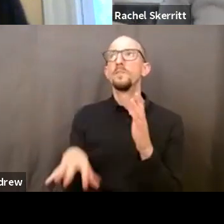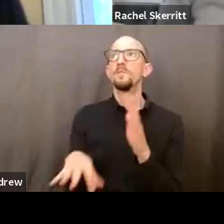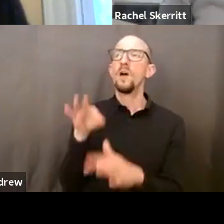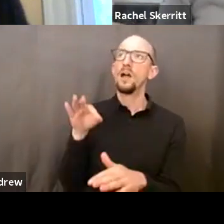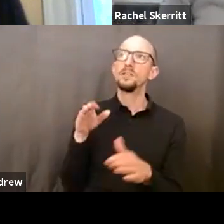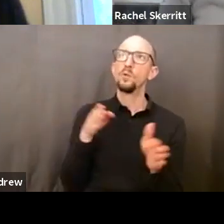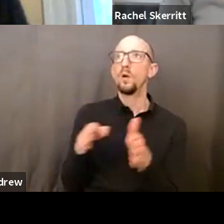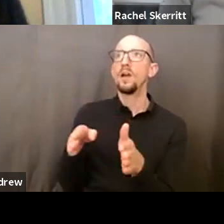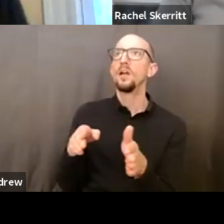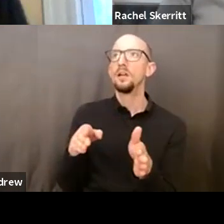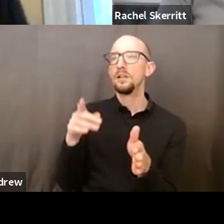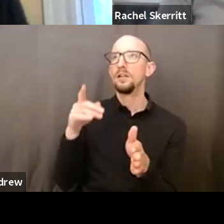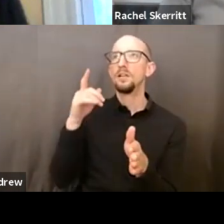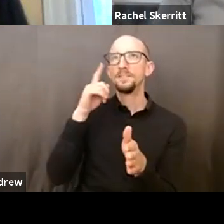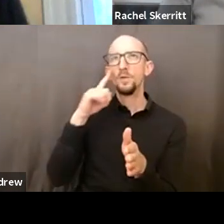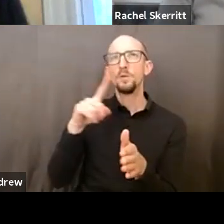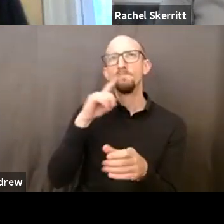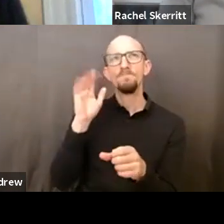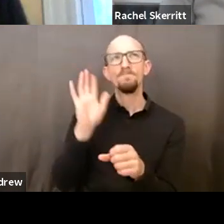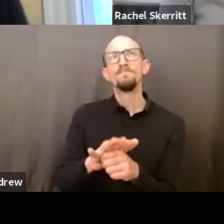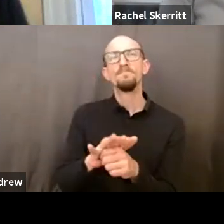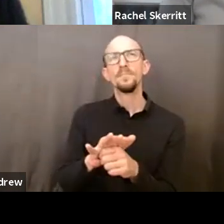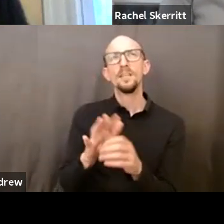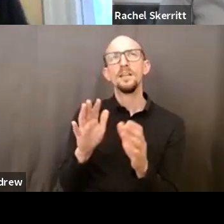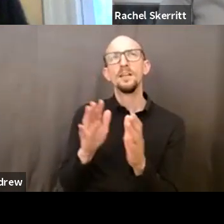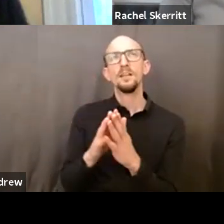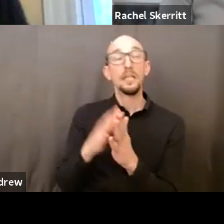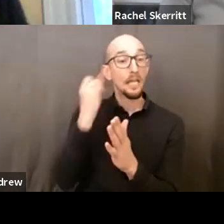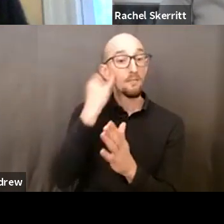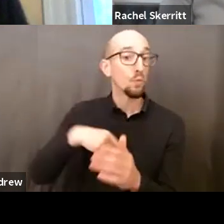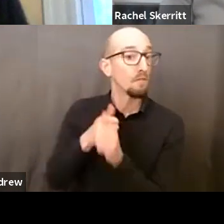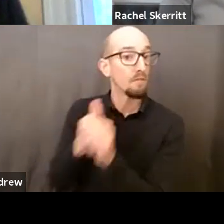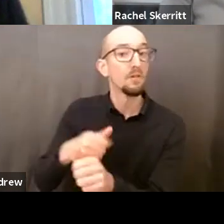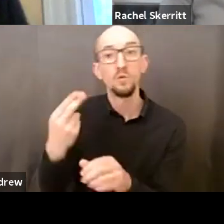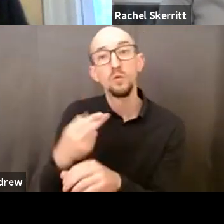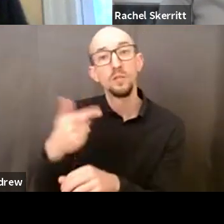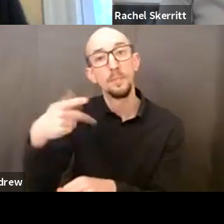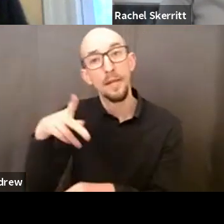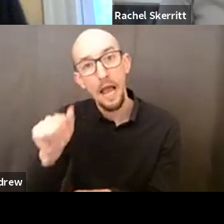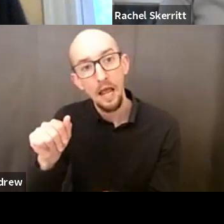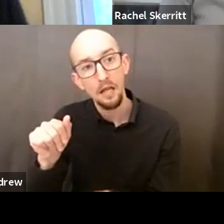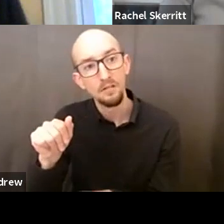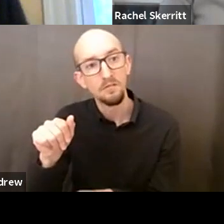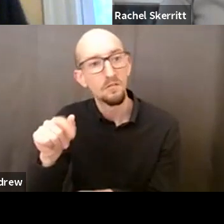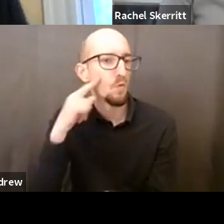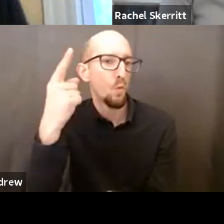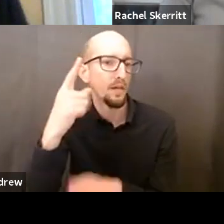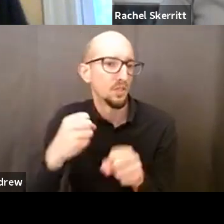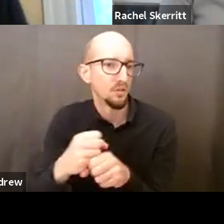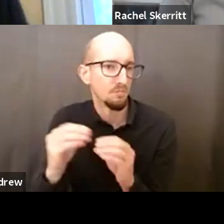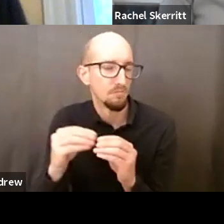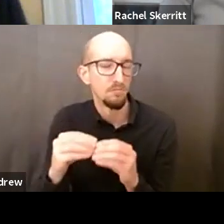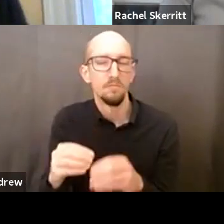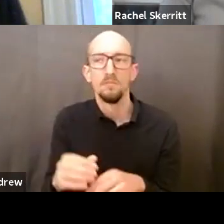make certain that if we use grade point average one more time, that we at